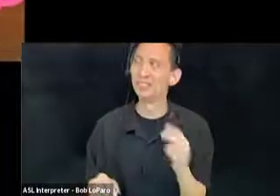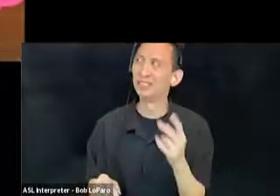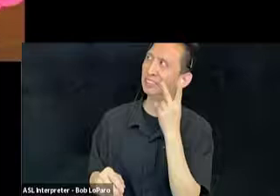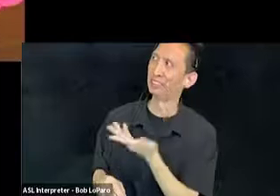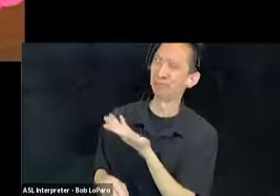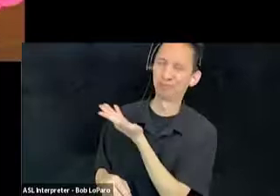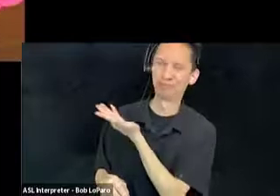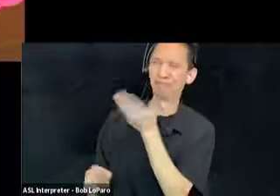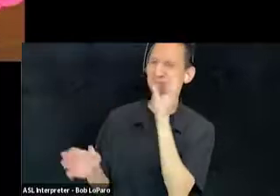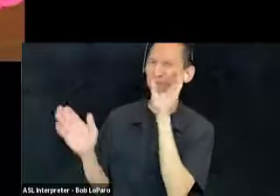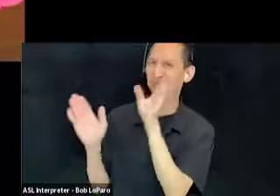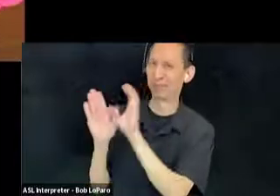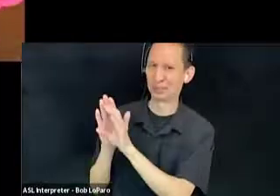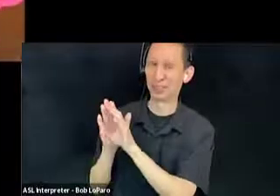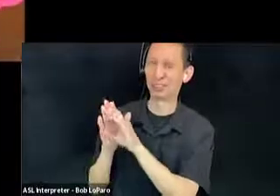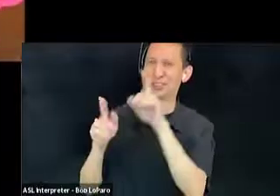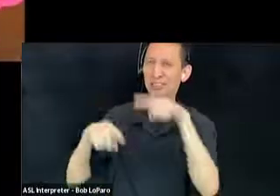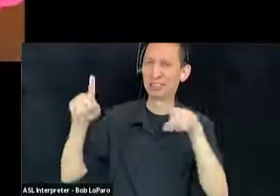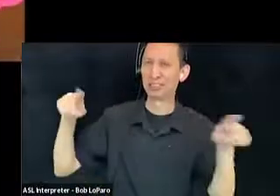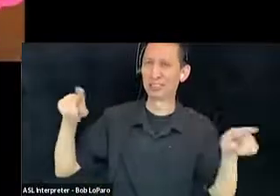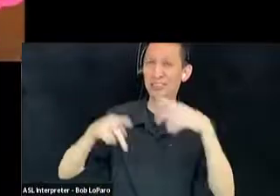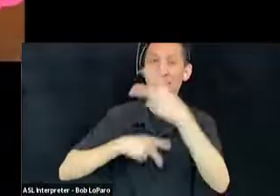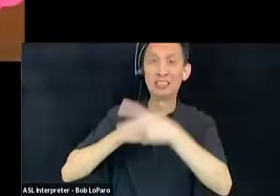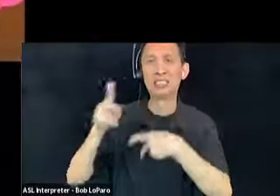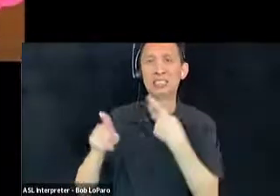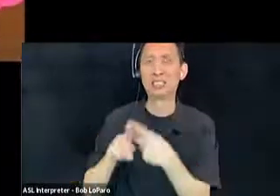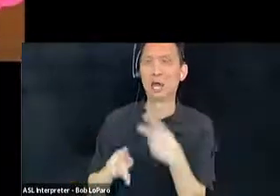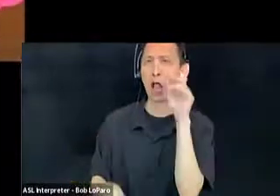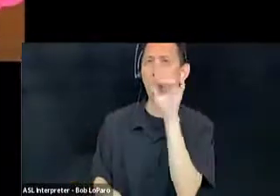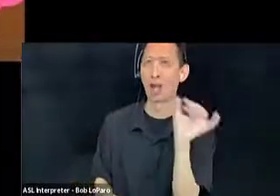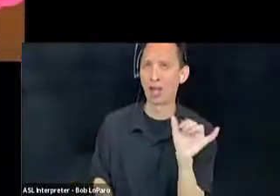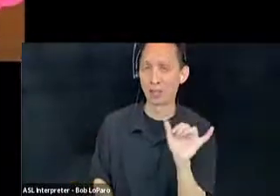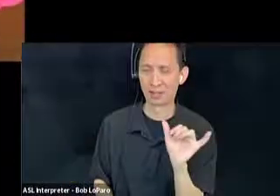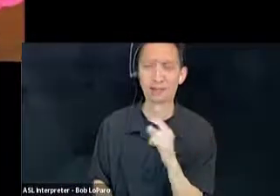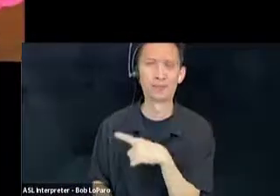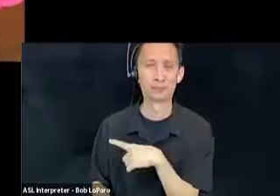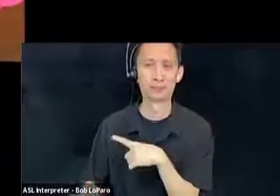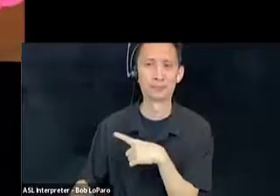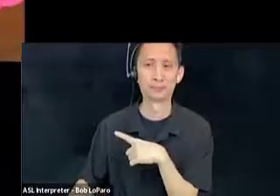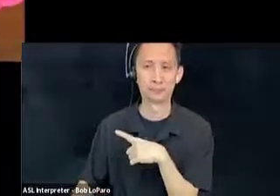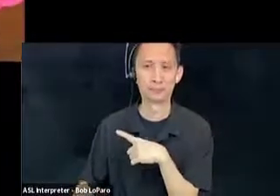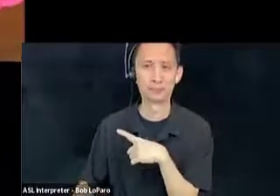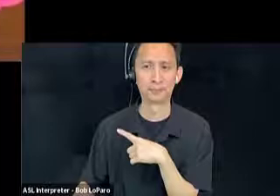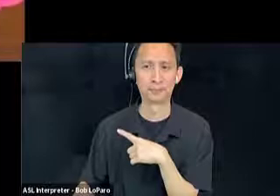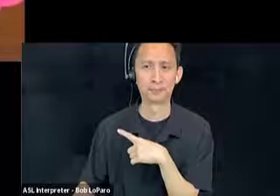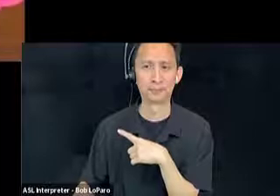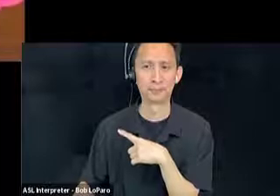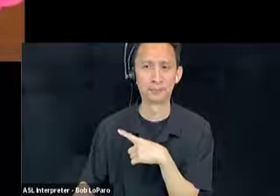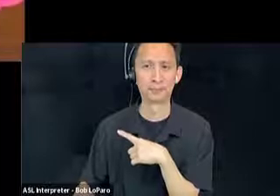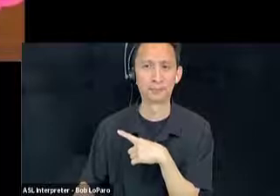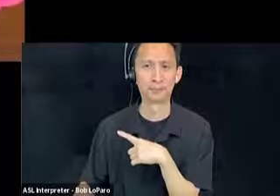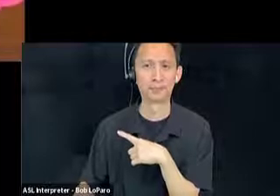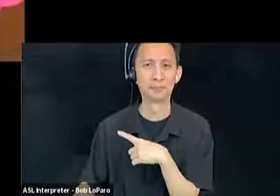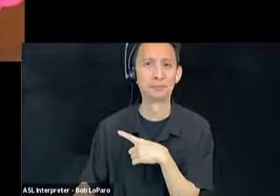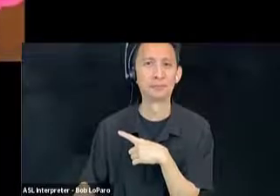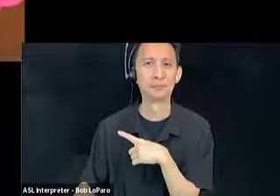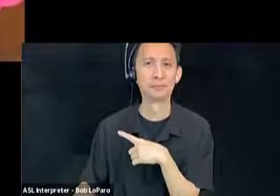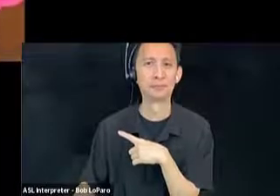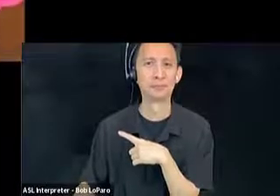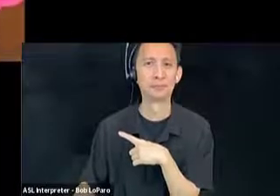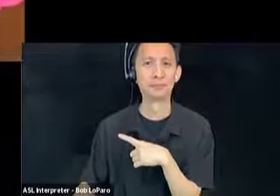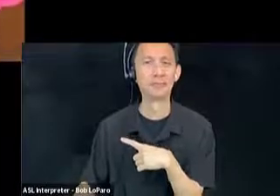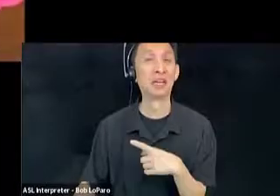of pictures throughout these slides. And so just so you have an idea, generally the calendar systems are set up to go left to right.